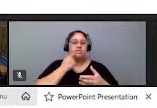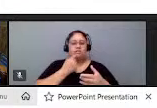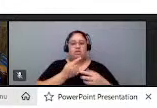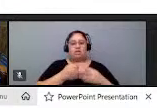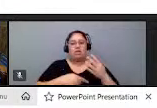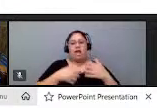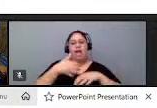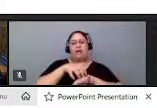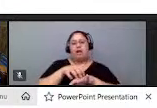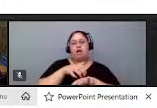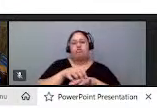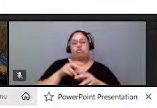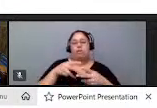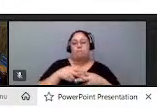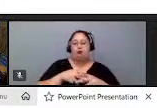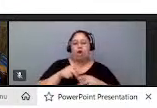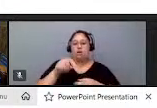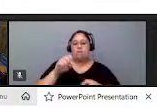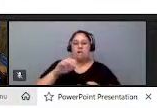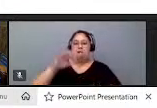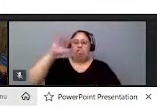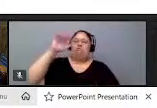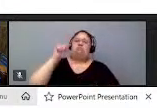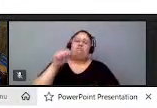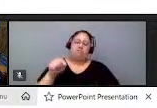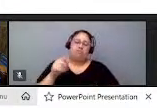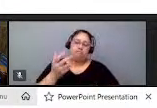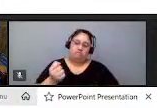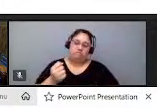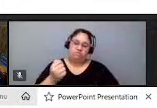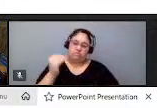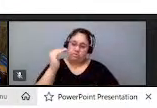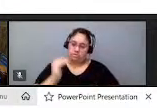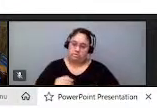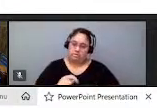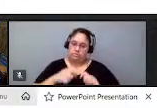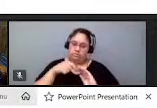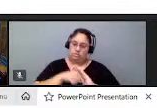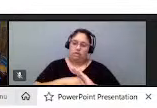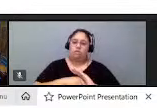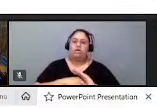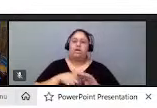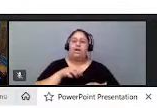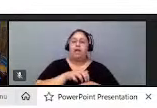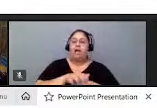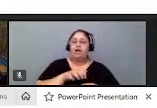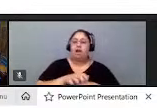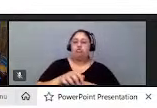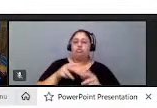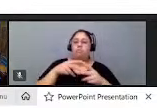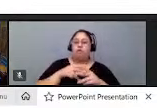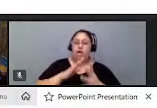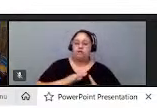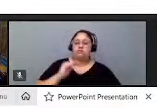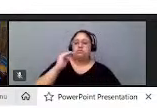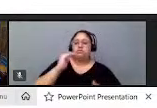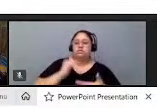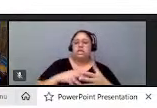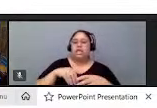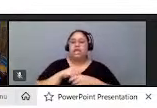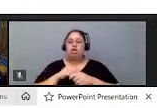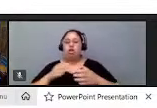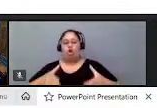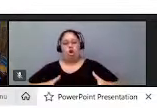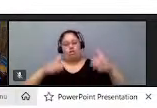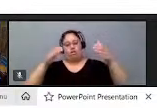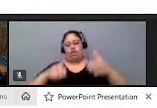agricultural products these are what's in can we just stay on thanks um agricultural products um those that are contained in containers